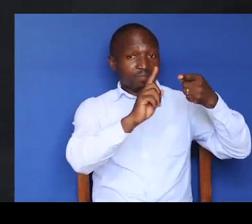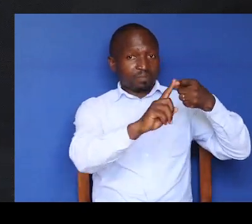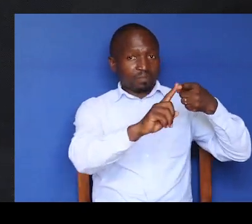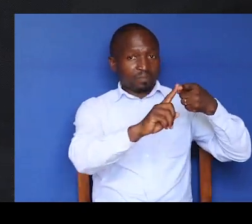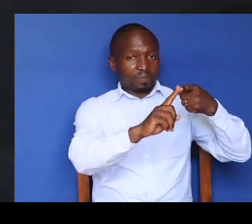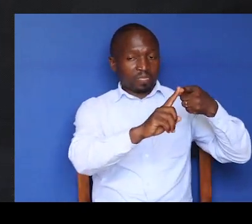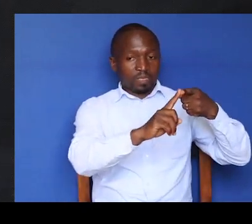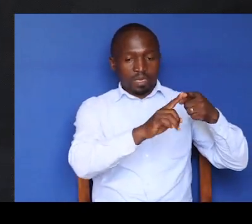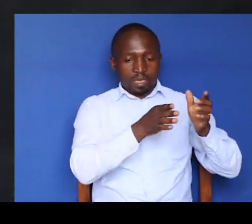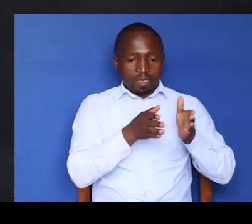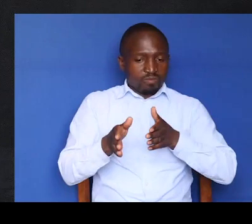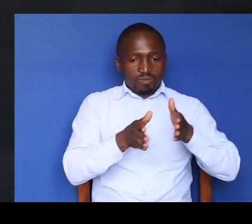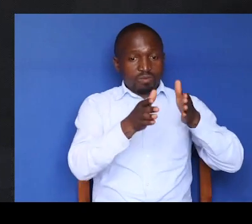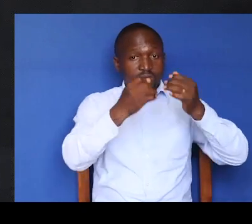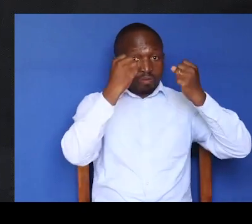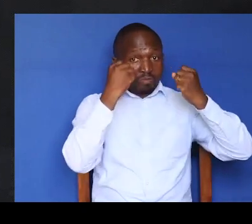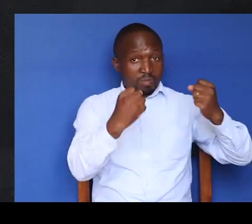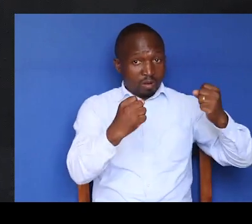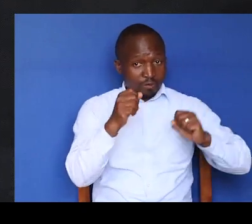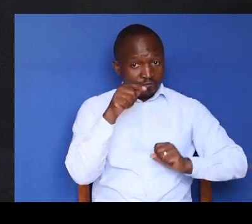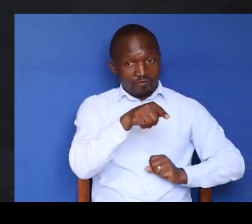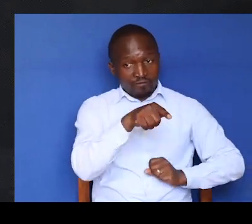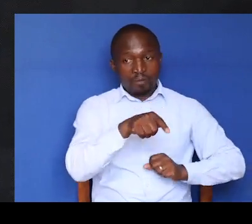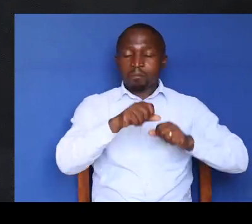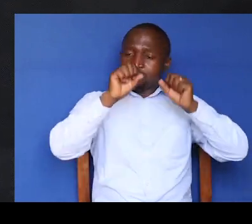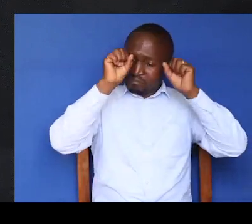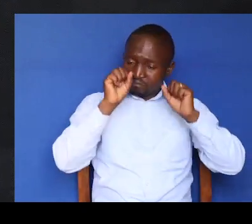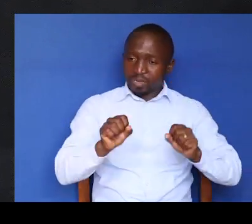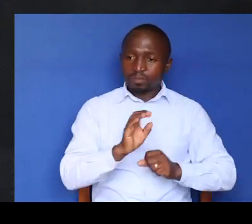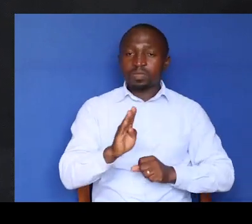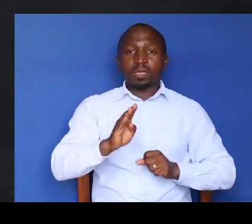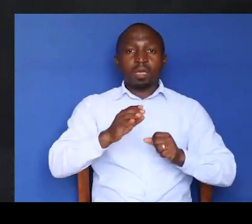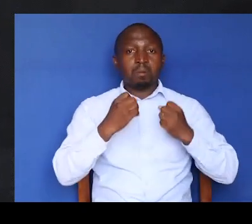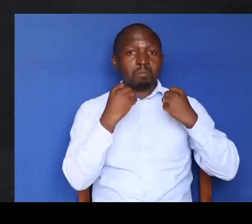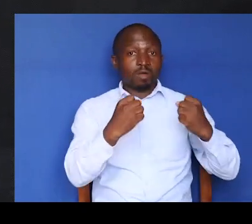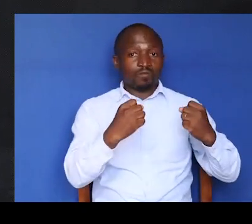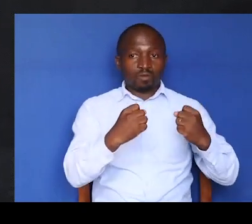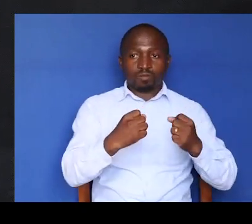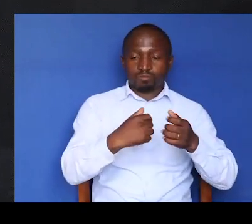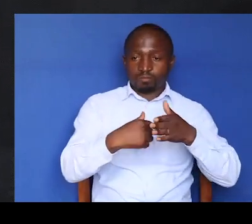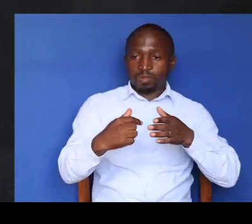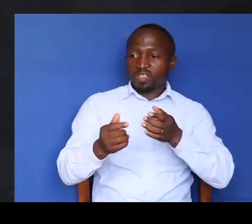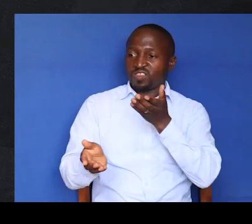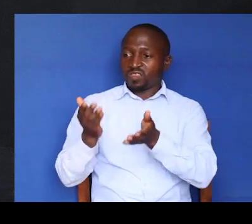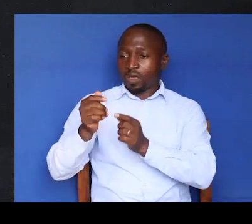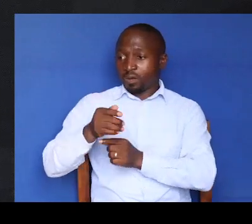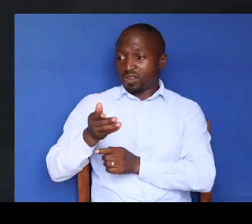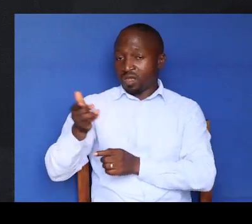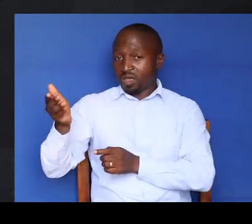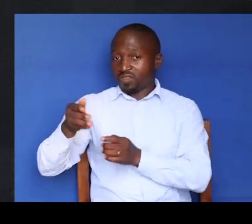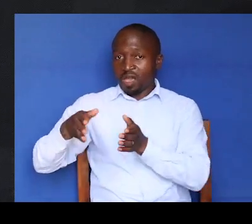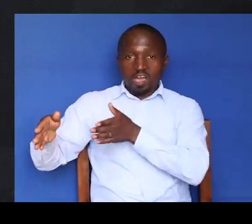the pirate river must be more powerful than the victim river